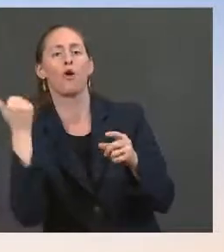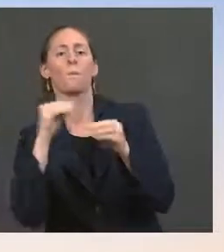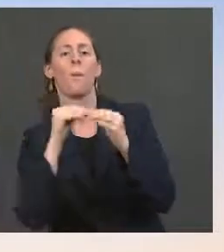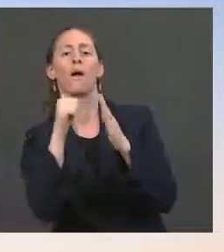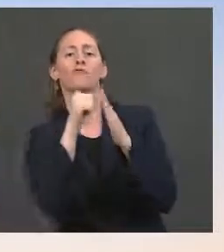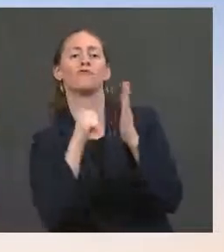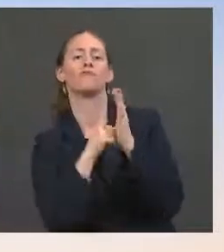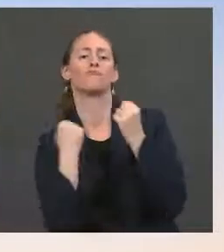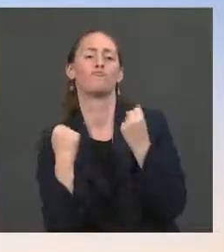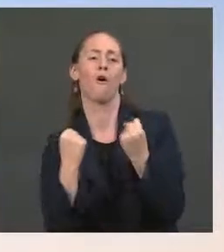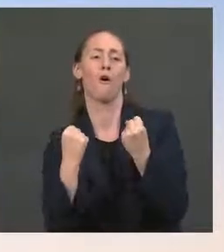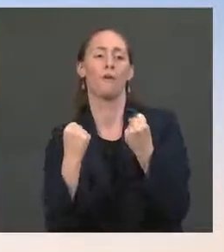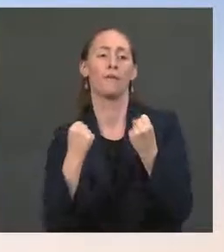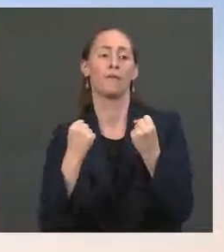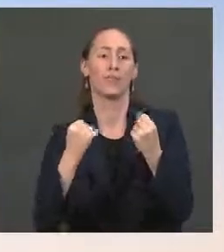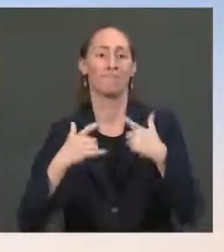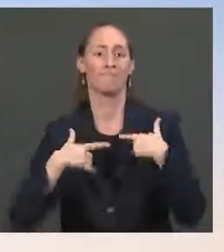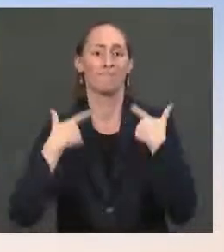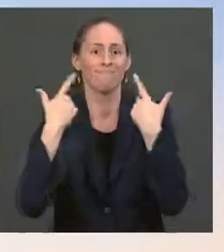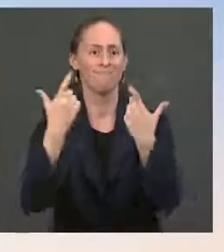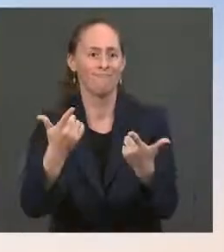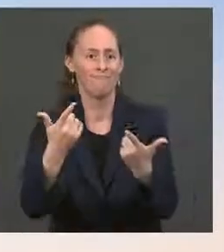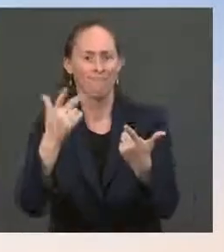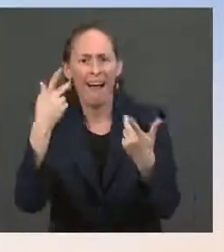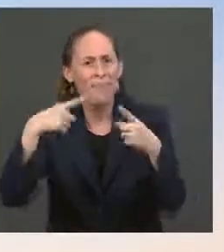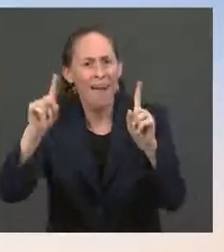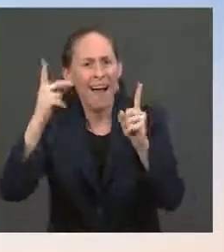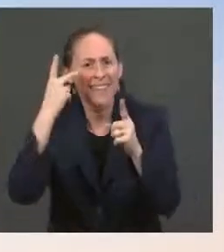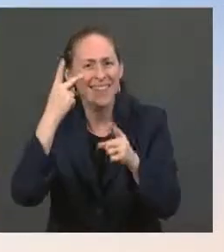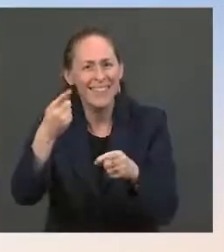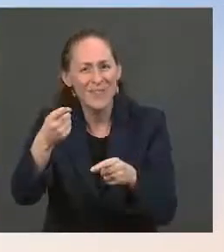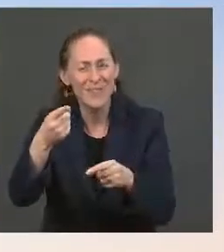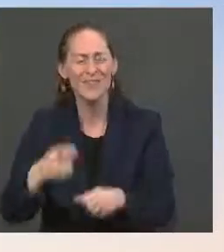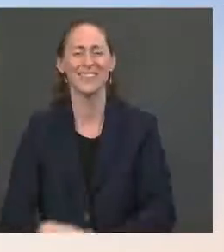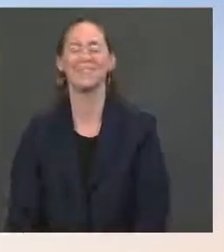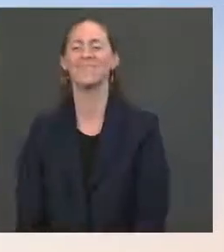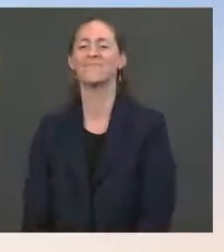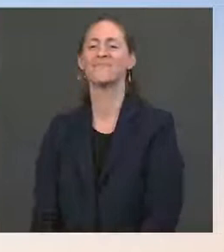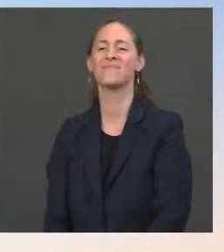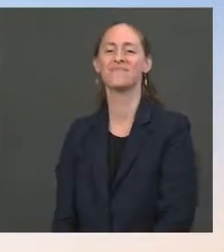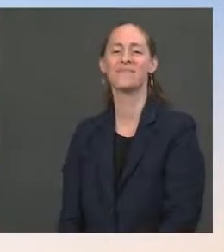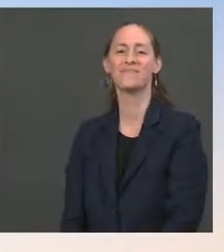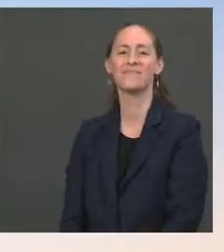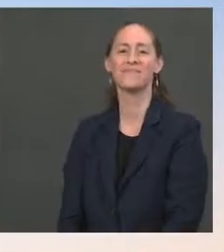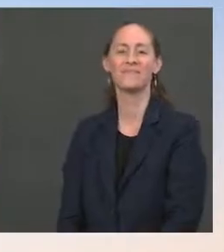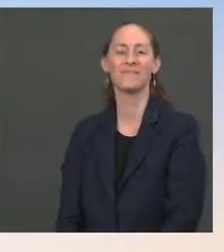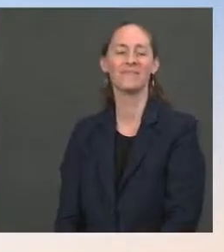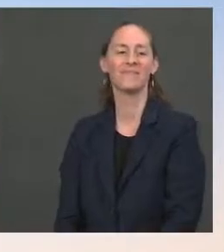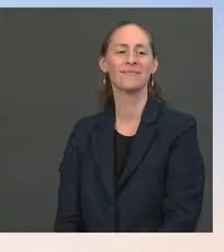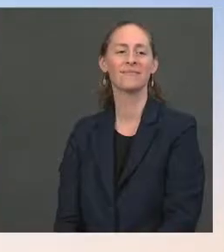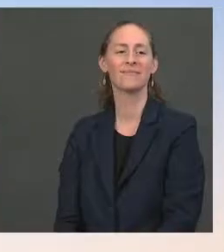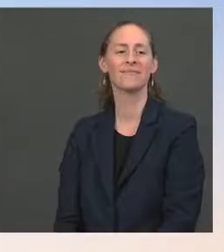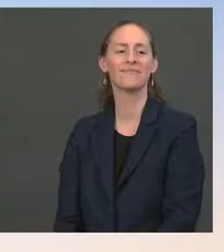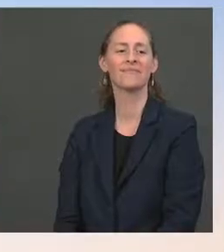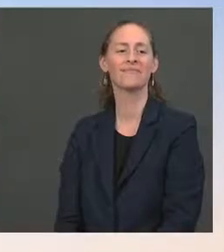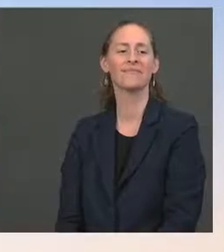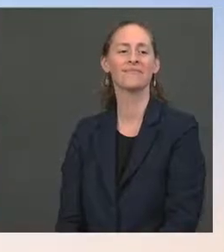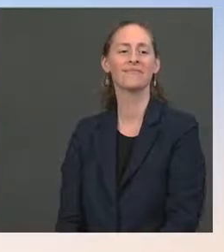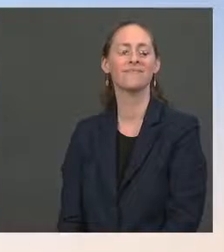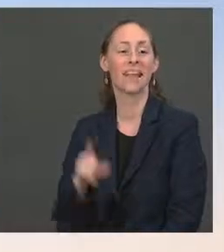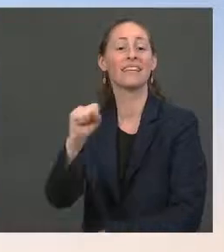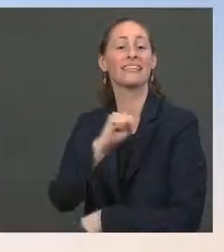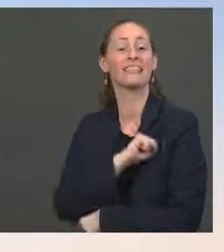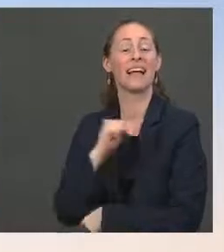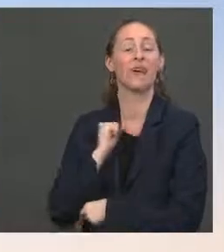I don't know. You have a rotation? Go ahead. Thank you for the welcome. Senator Manchin has said that